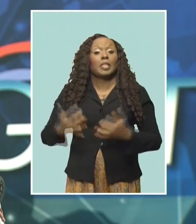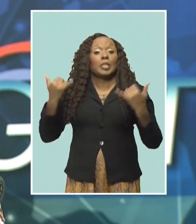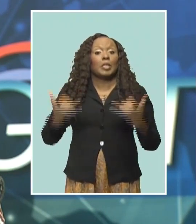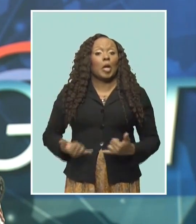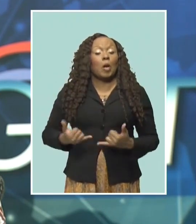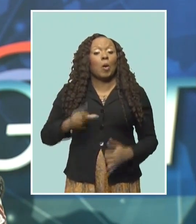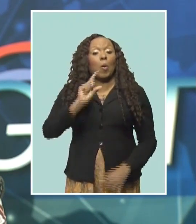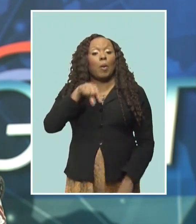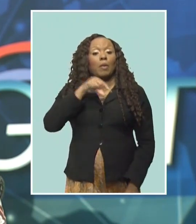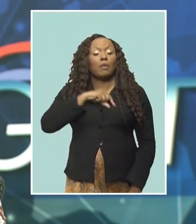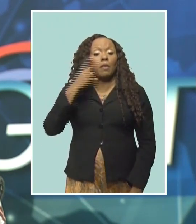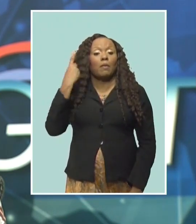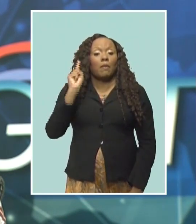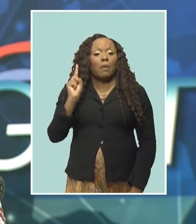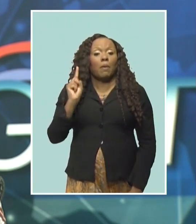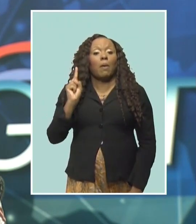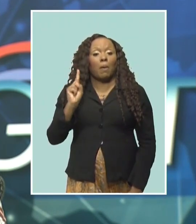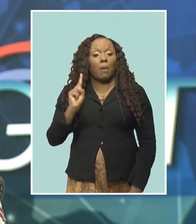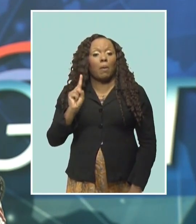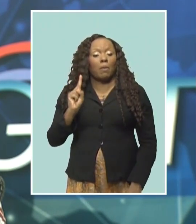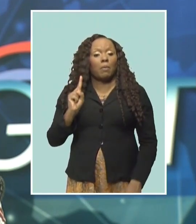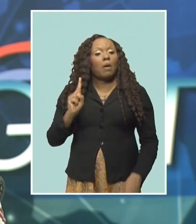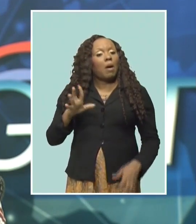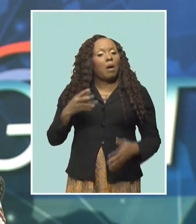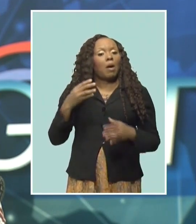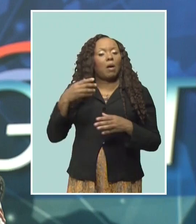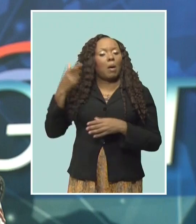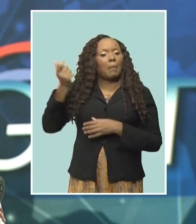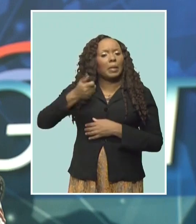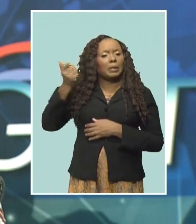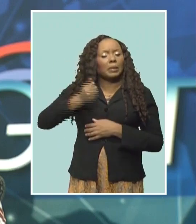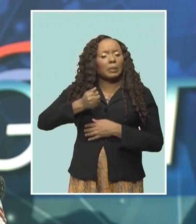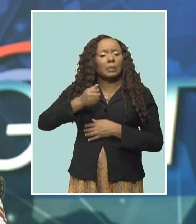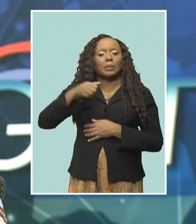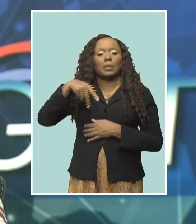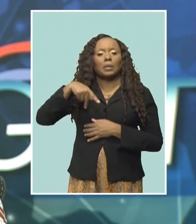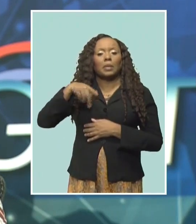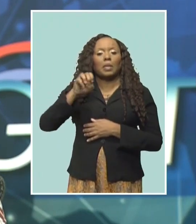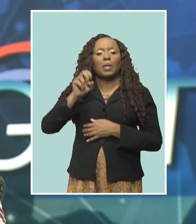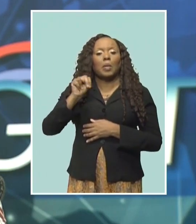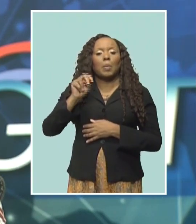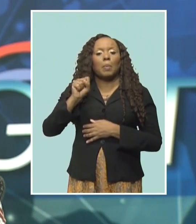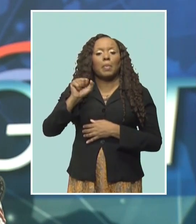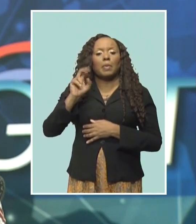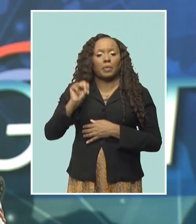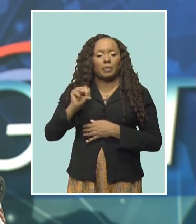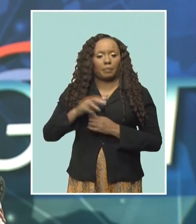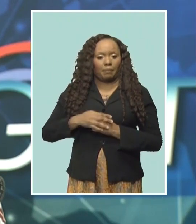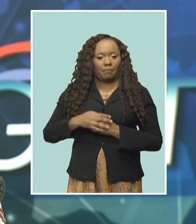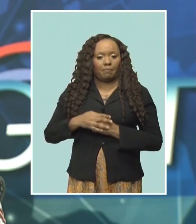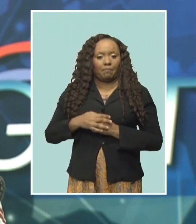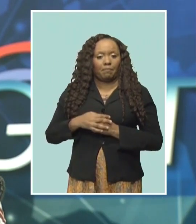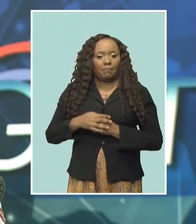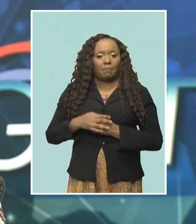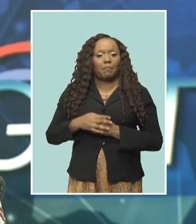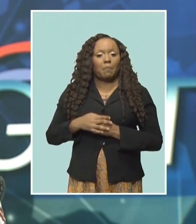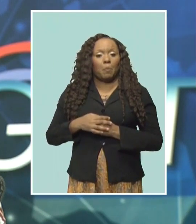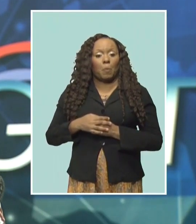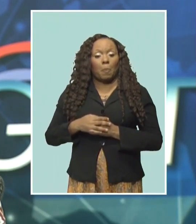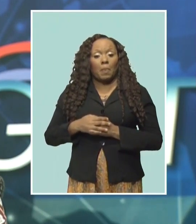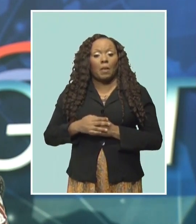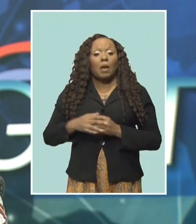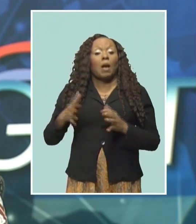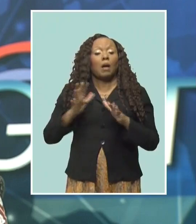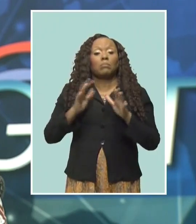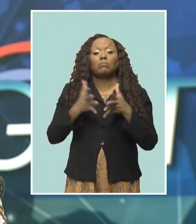non-contributory pension. Labour Minister Colin Jordan made the announcement, adding that civil society played an instrumental role in this